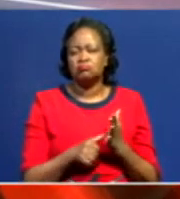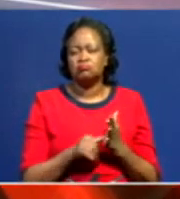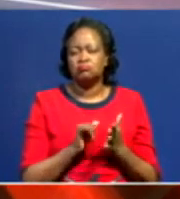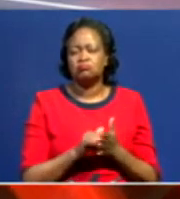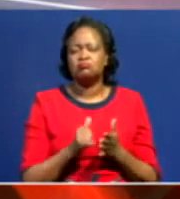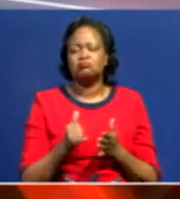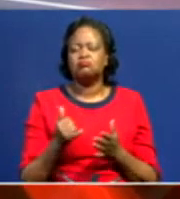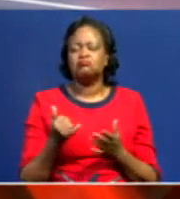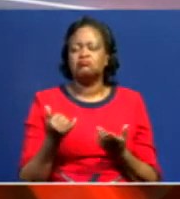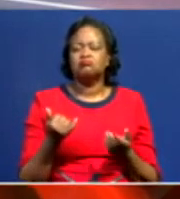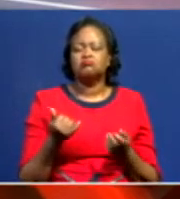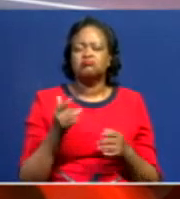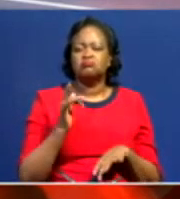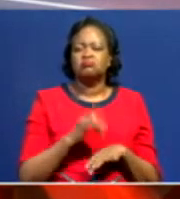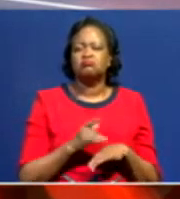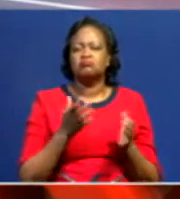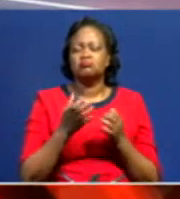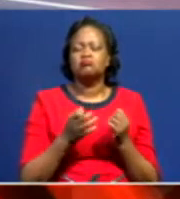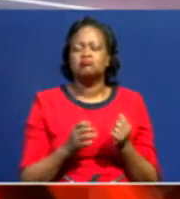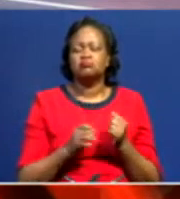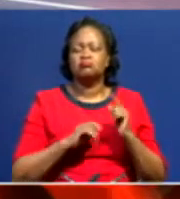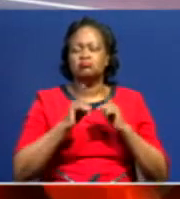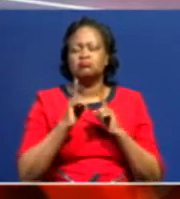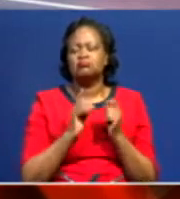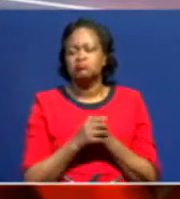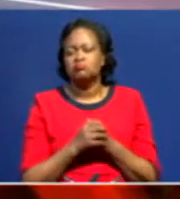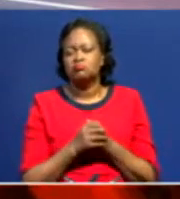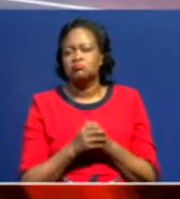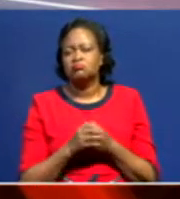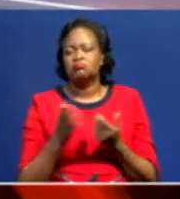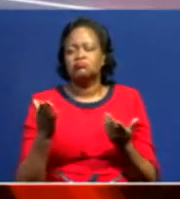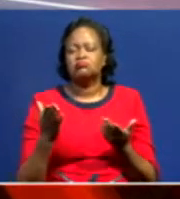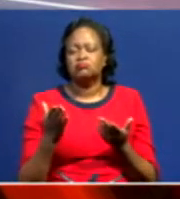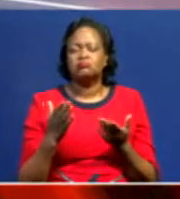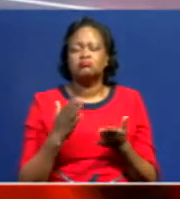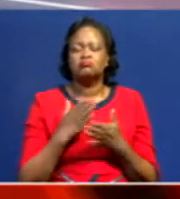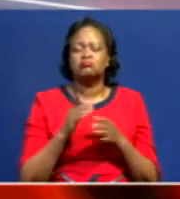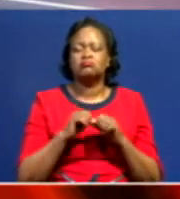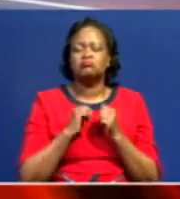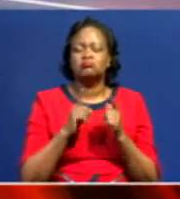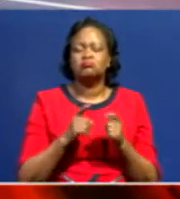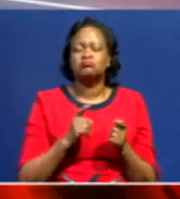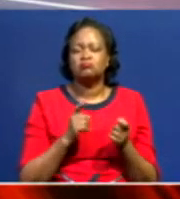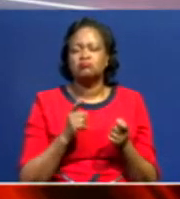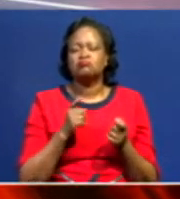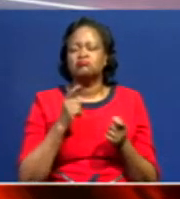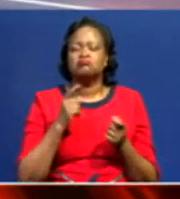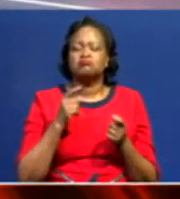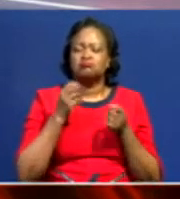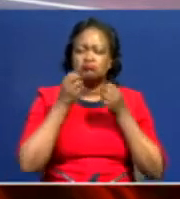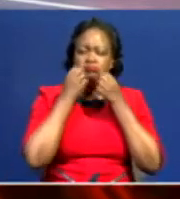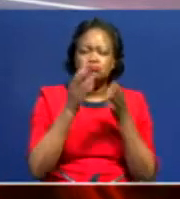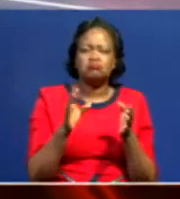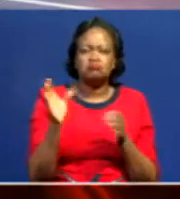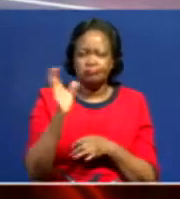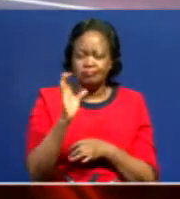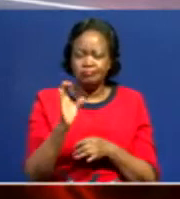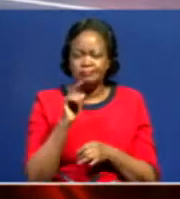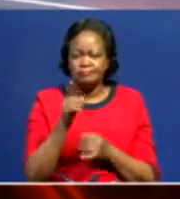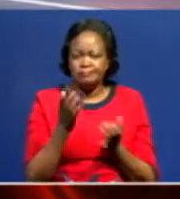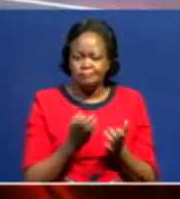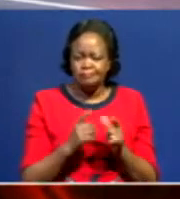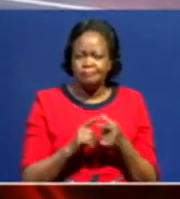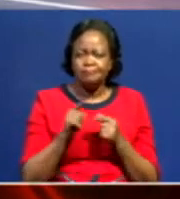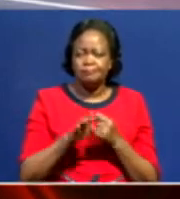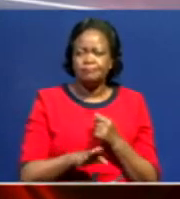disrupted the service. Safaricom shared out social media posts notifying customers of the disruption of the service last night and